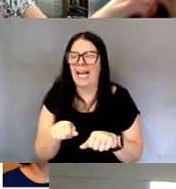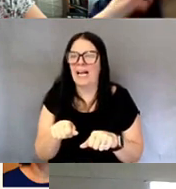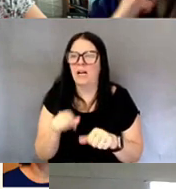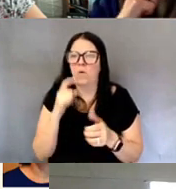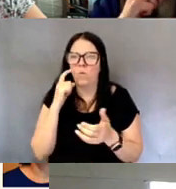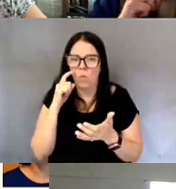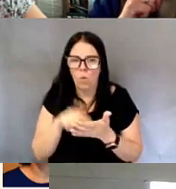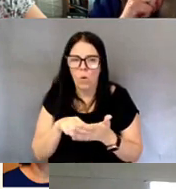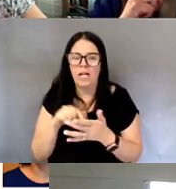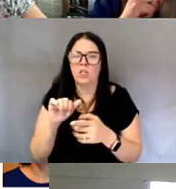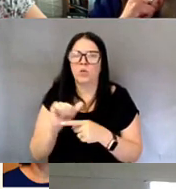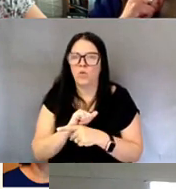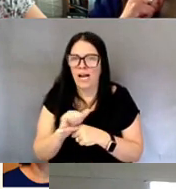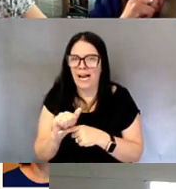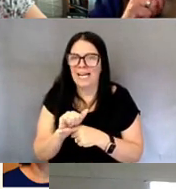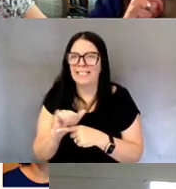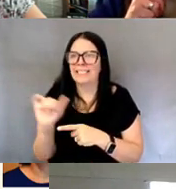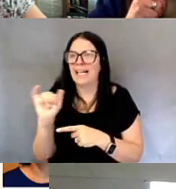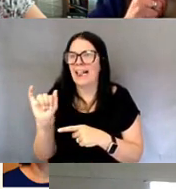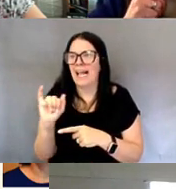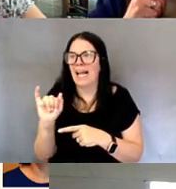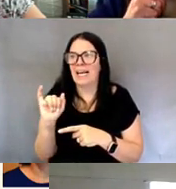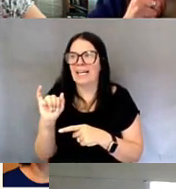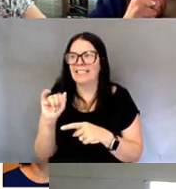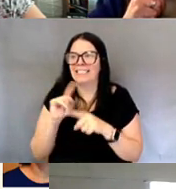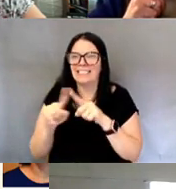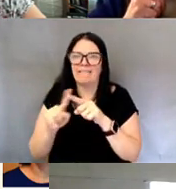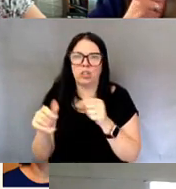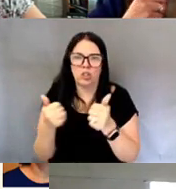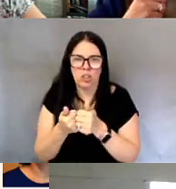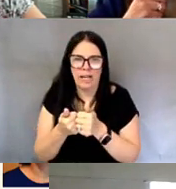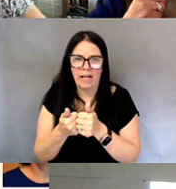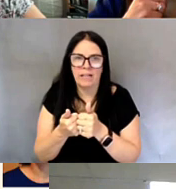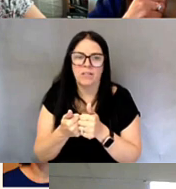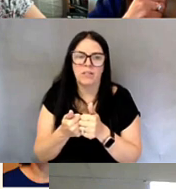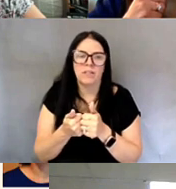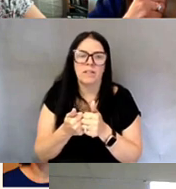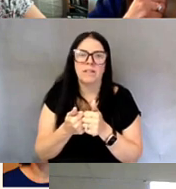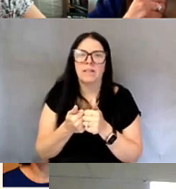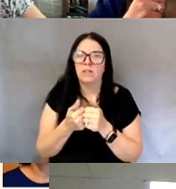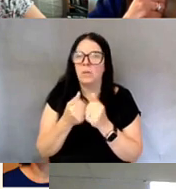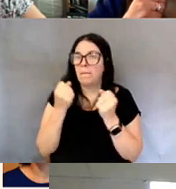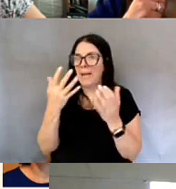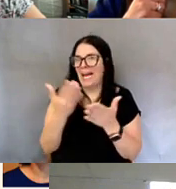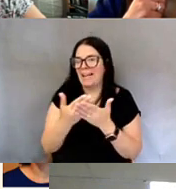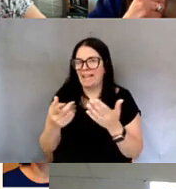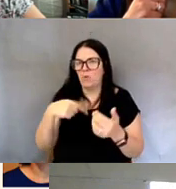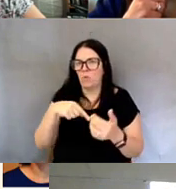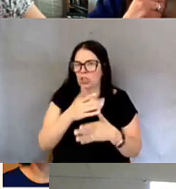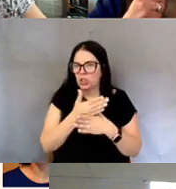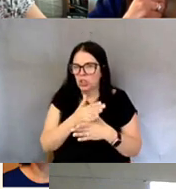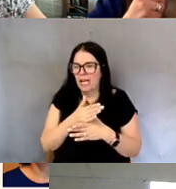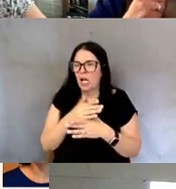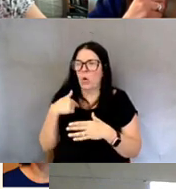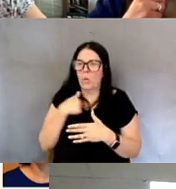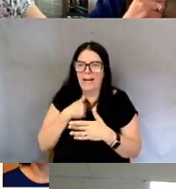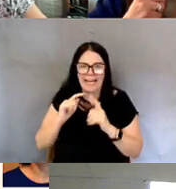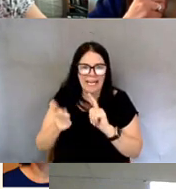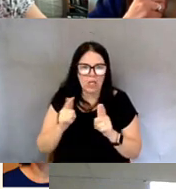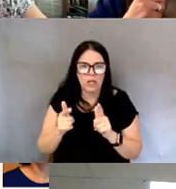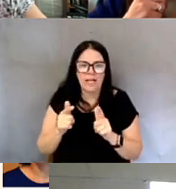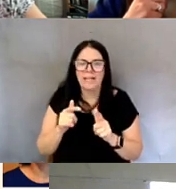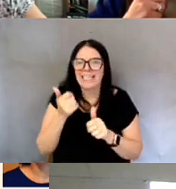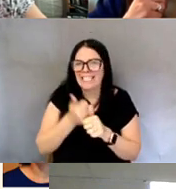notice and practice all of the challenges and so many things that we shared and interact